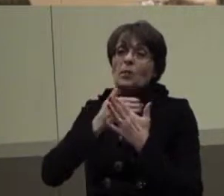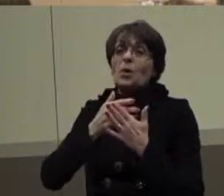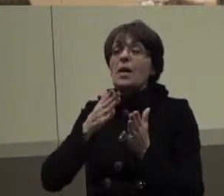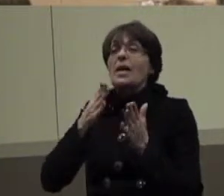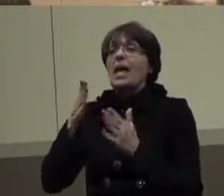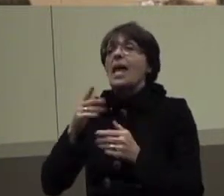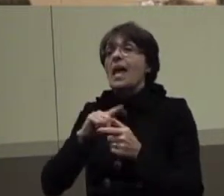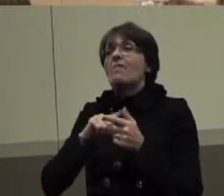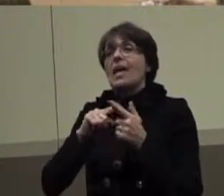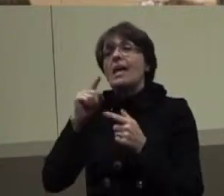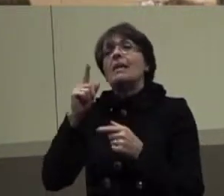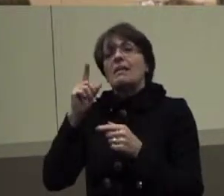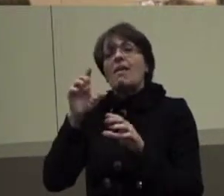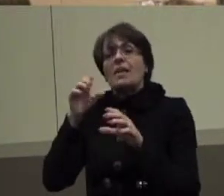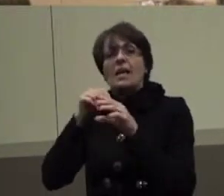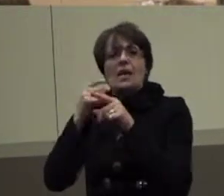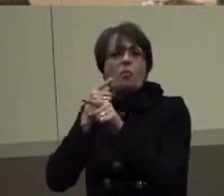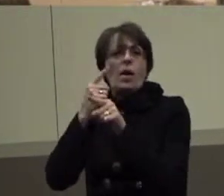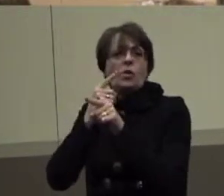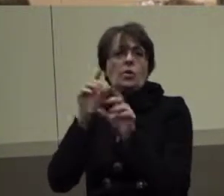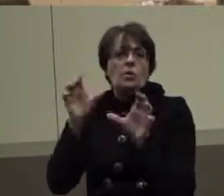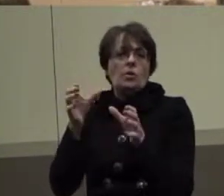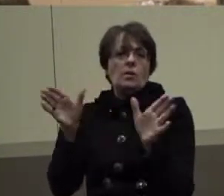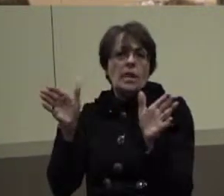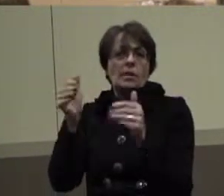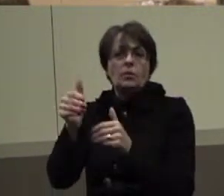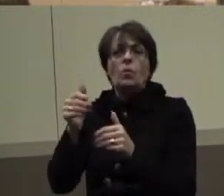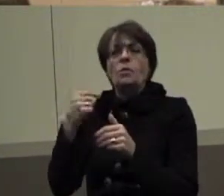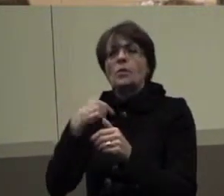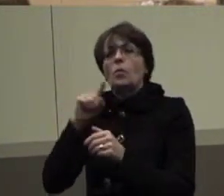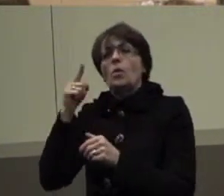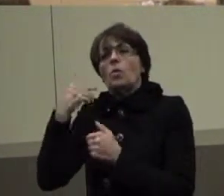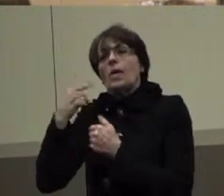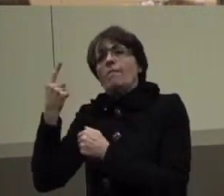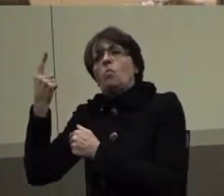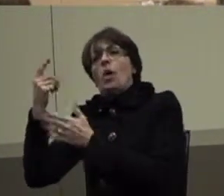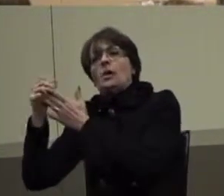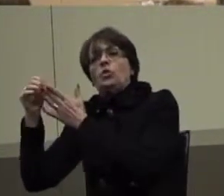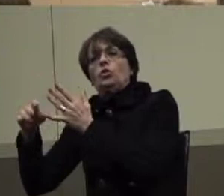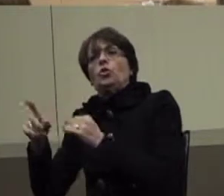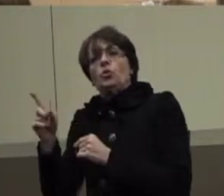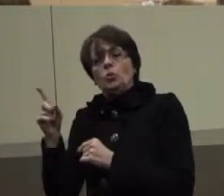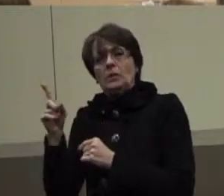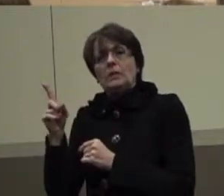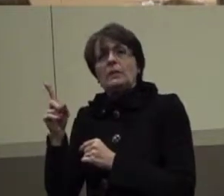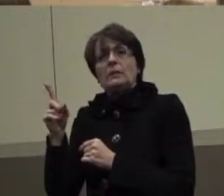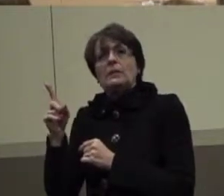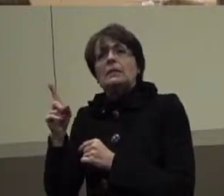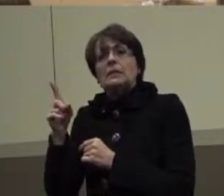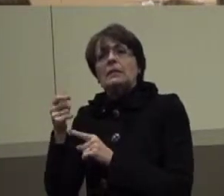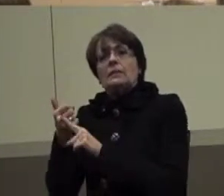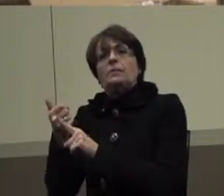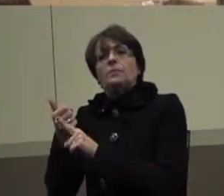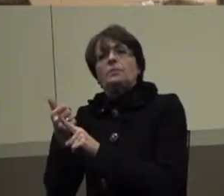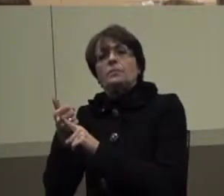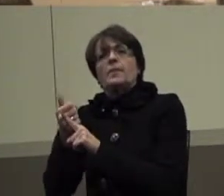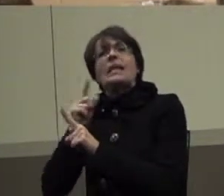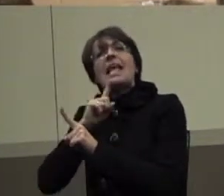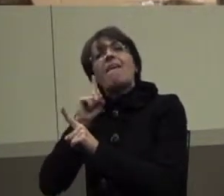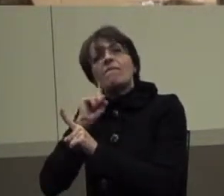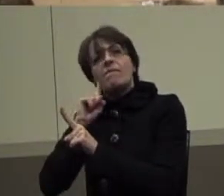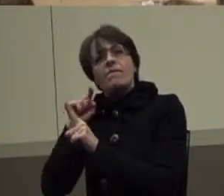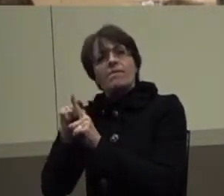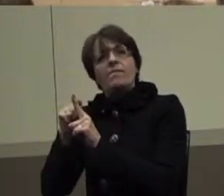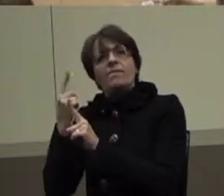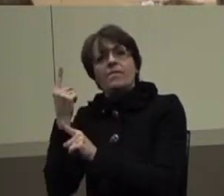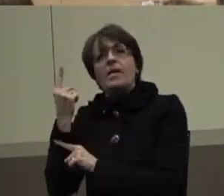done it in regular classrooms. Where we only have one student who is deaf. So it